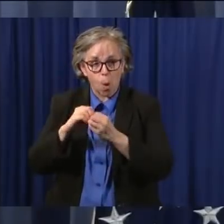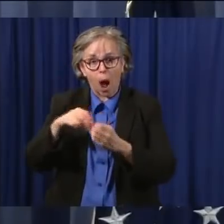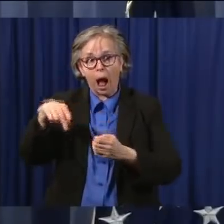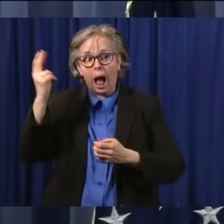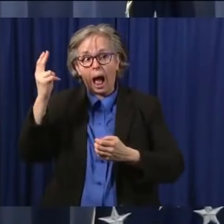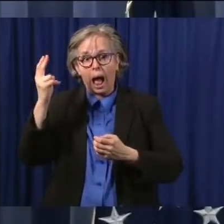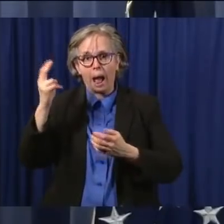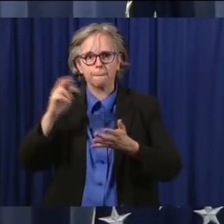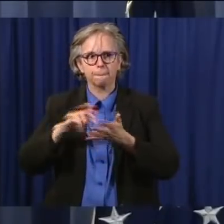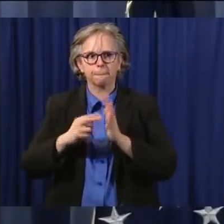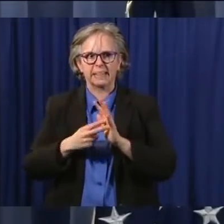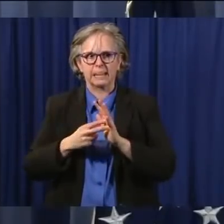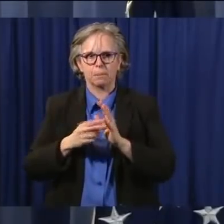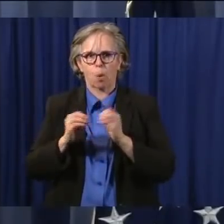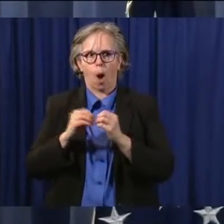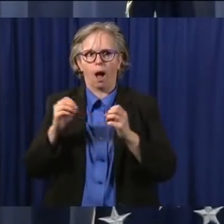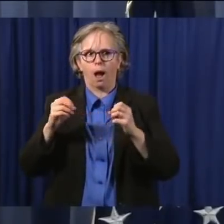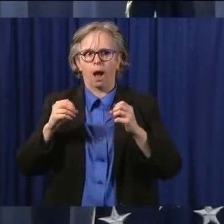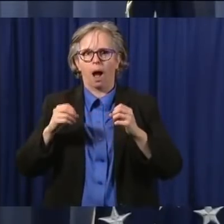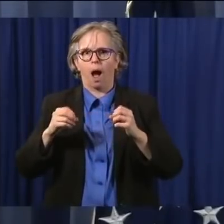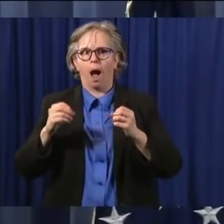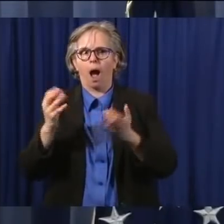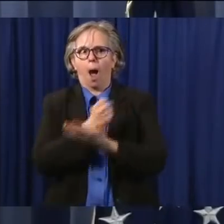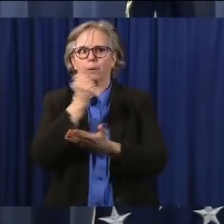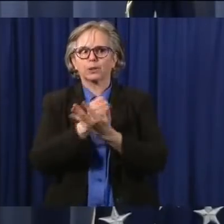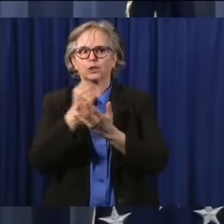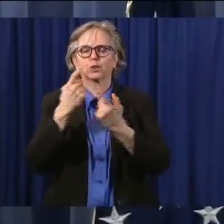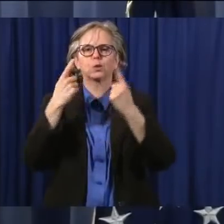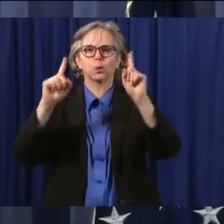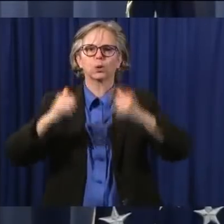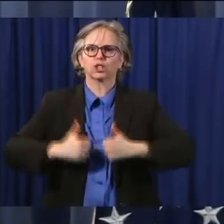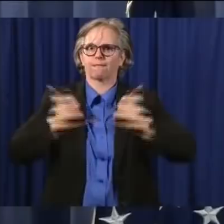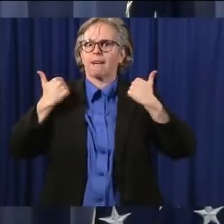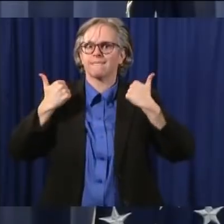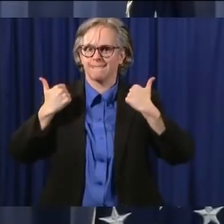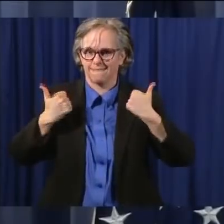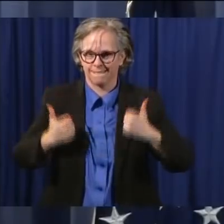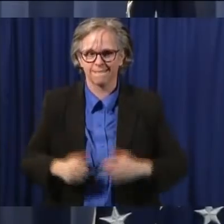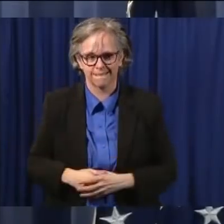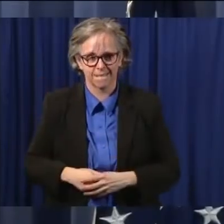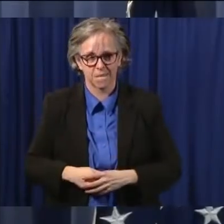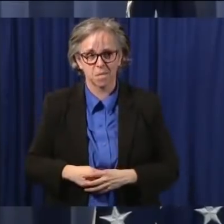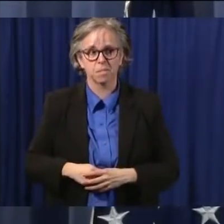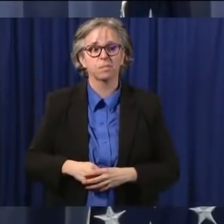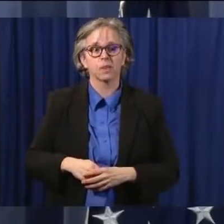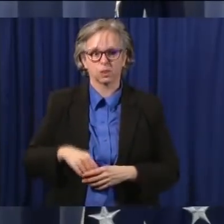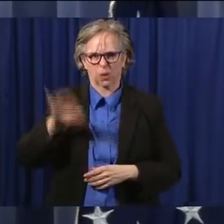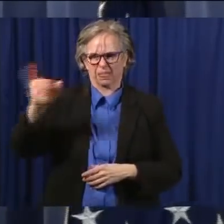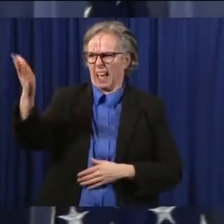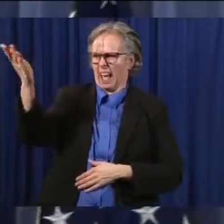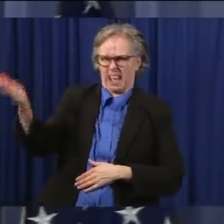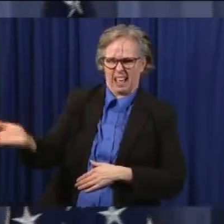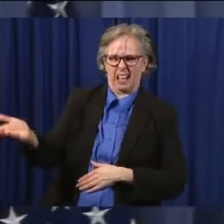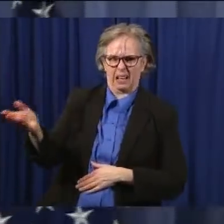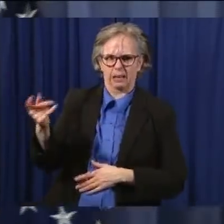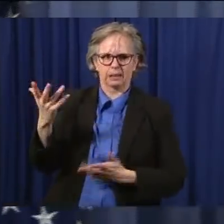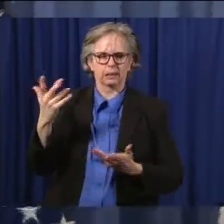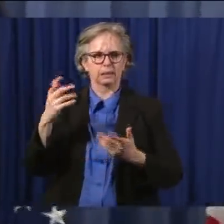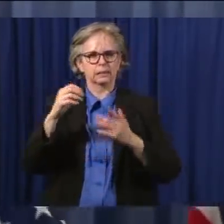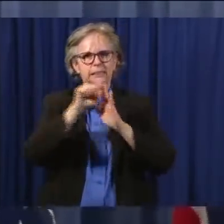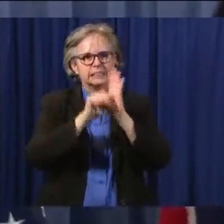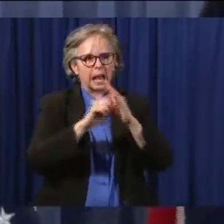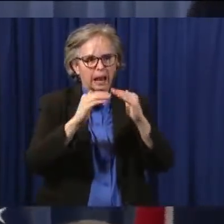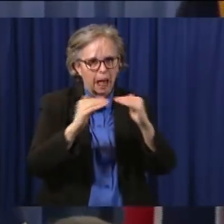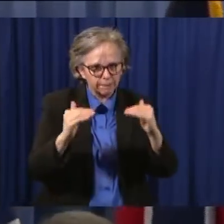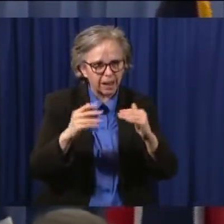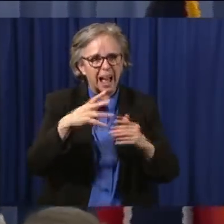map and maps for each county that allow you to look at overall opportunity levels as well as levels in each of these 7